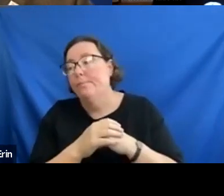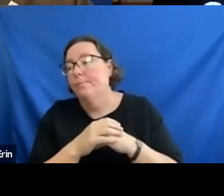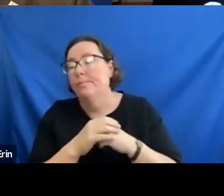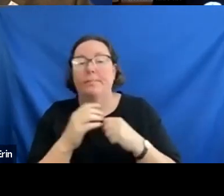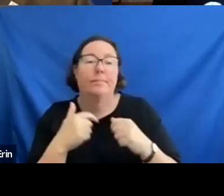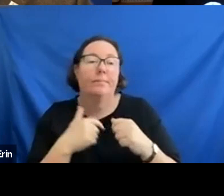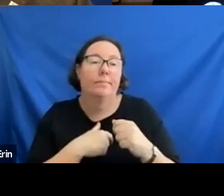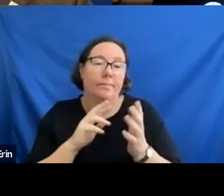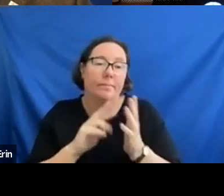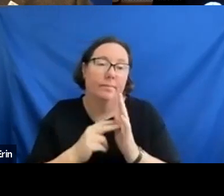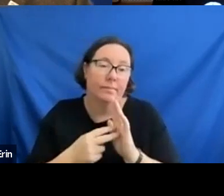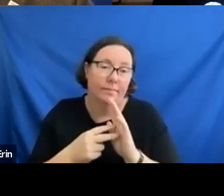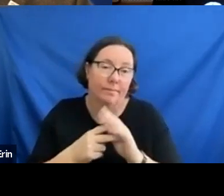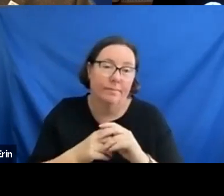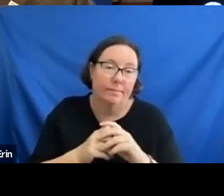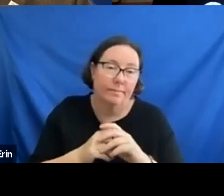is,